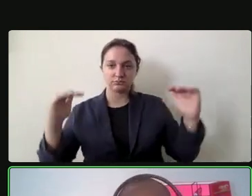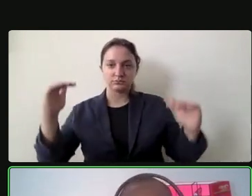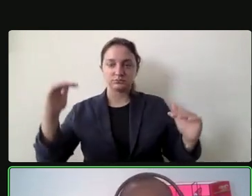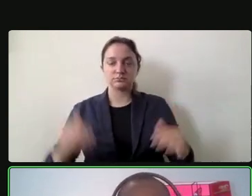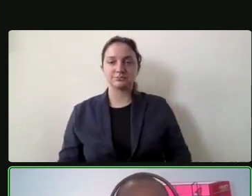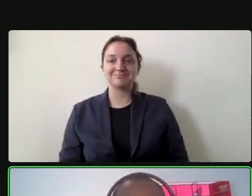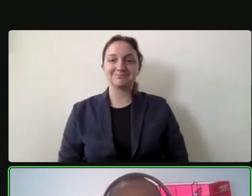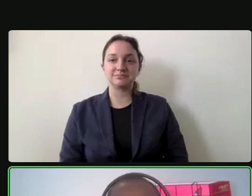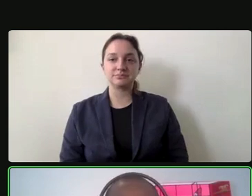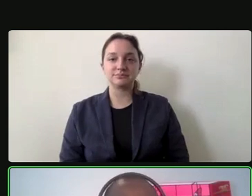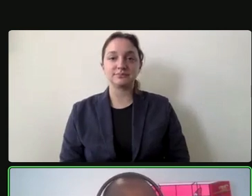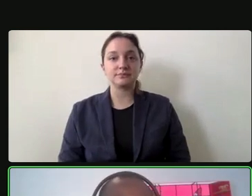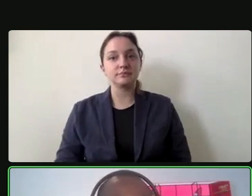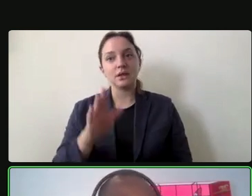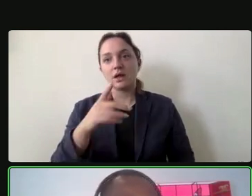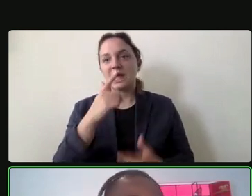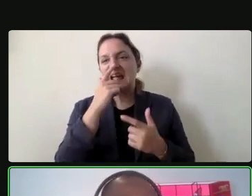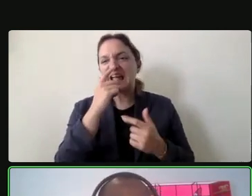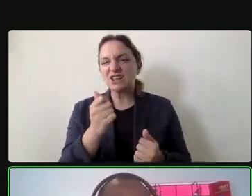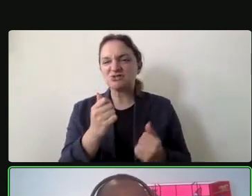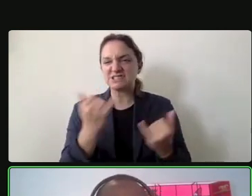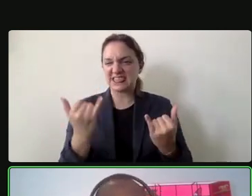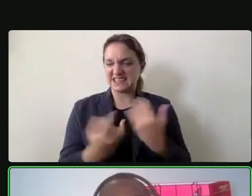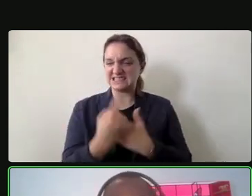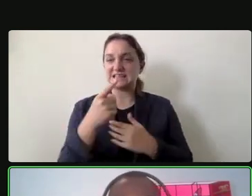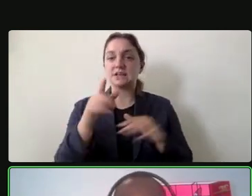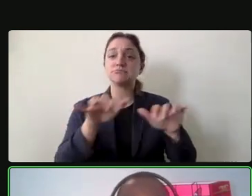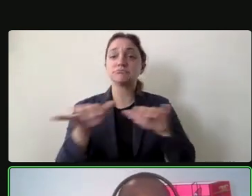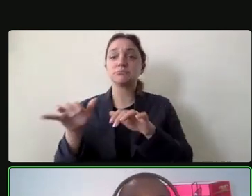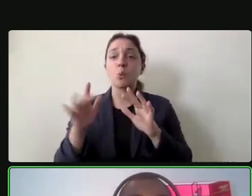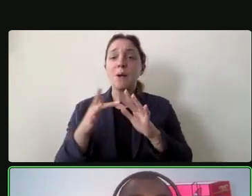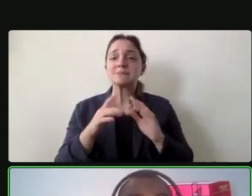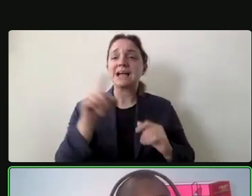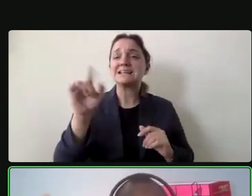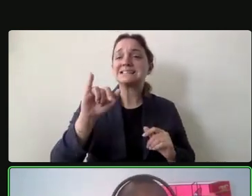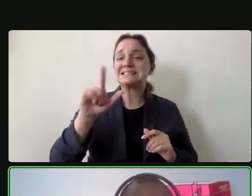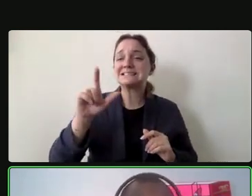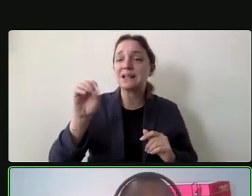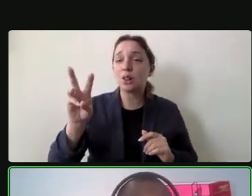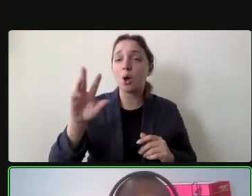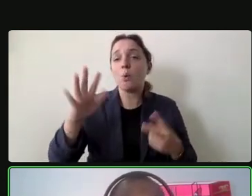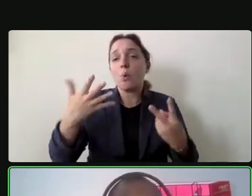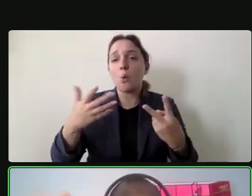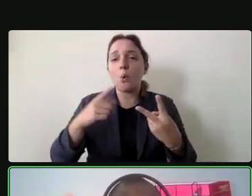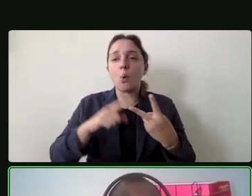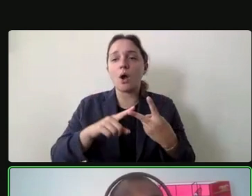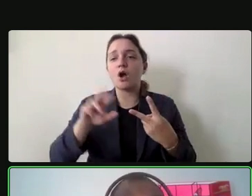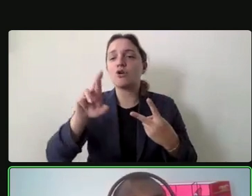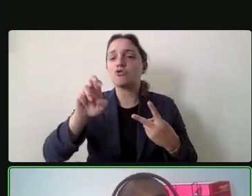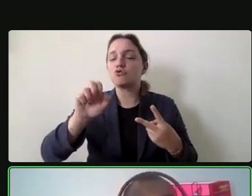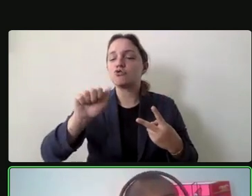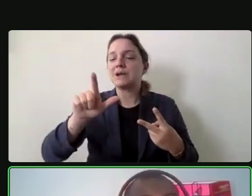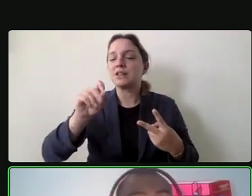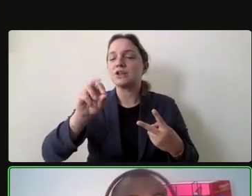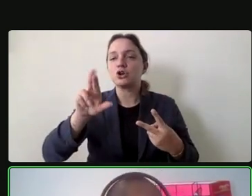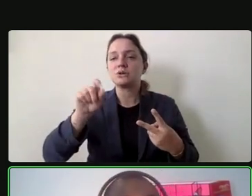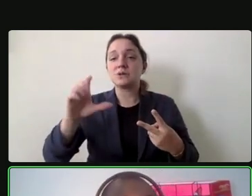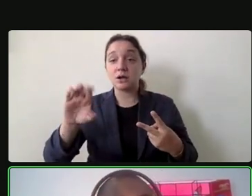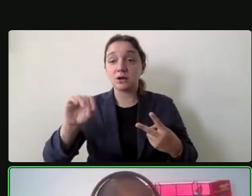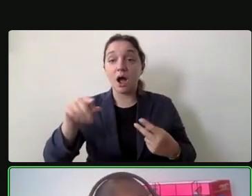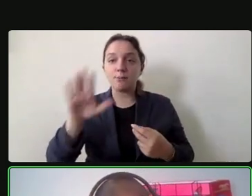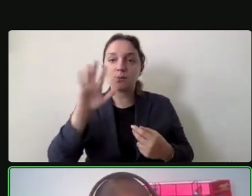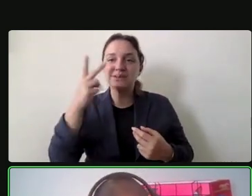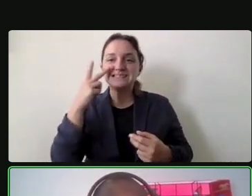really interesting. If you go on Zillow or realtor.com, there's a new score, the walkability score. How walkable is the community